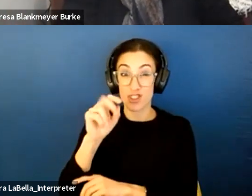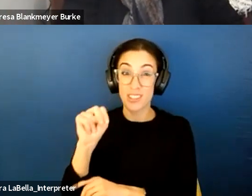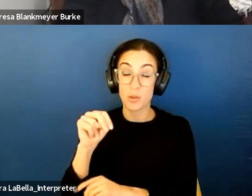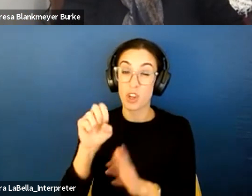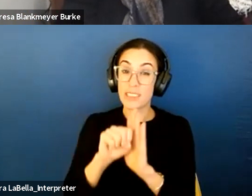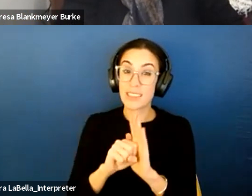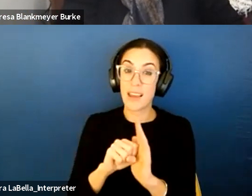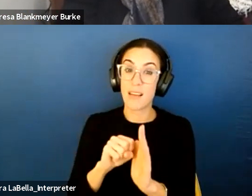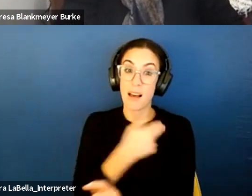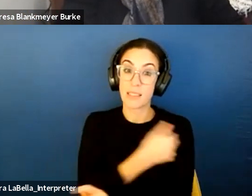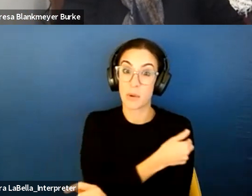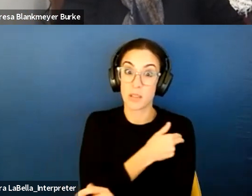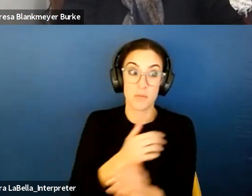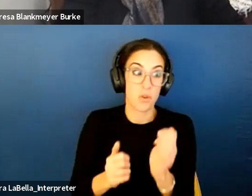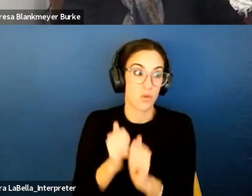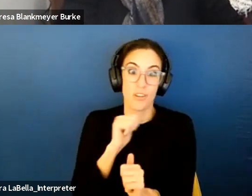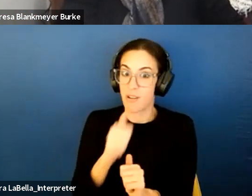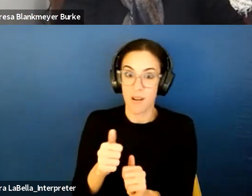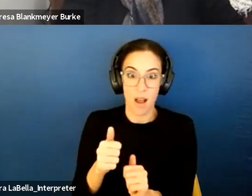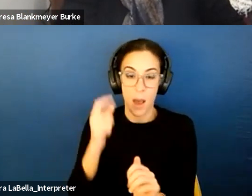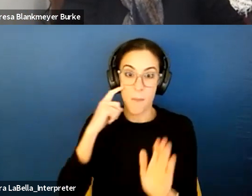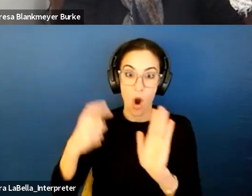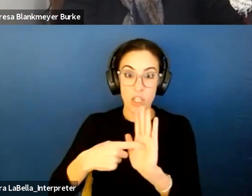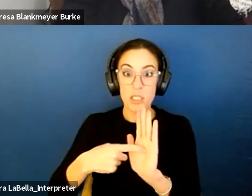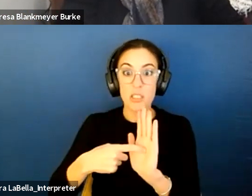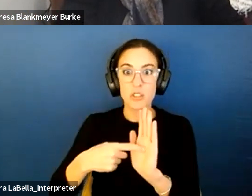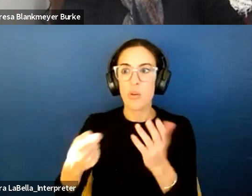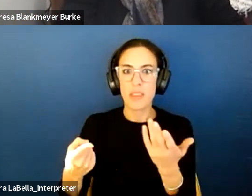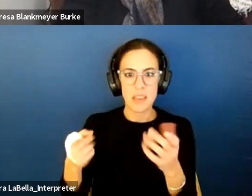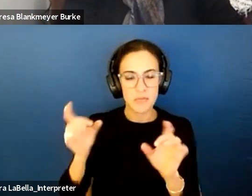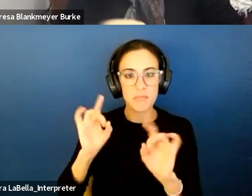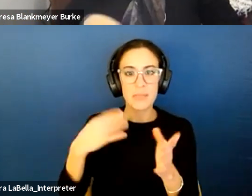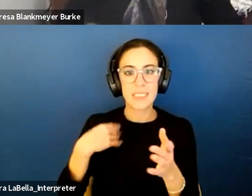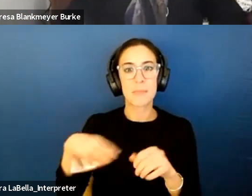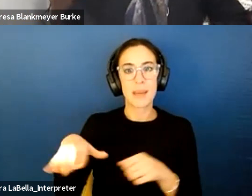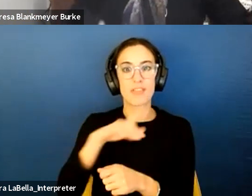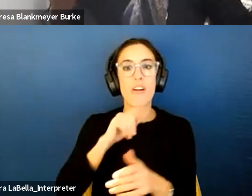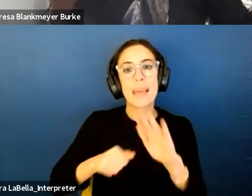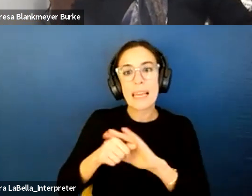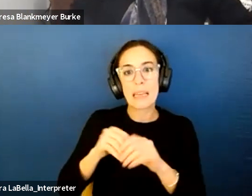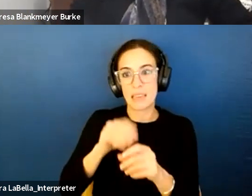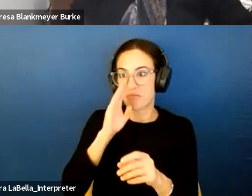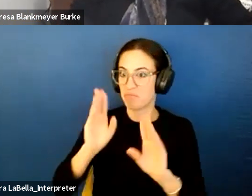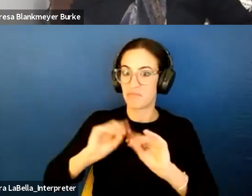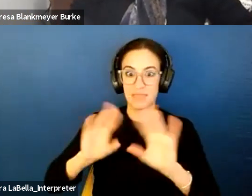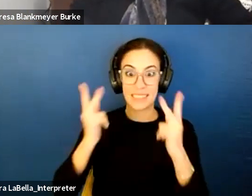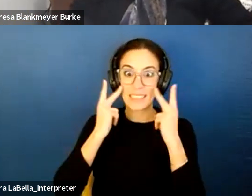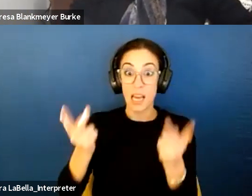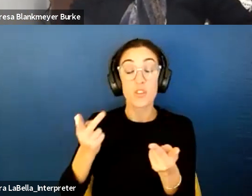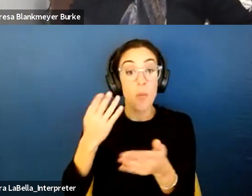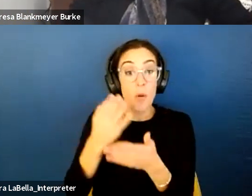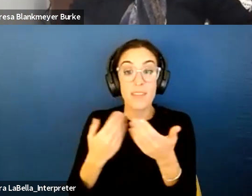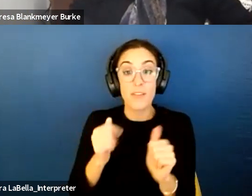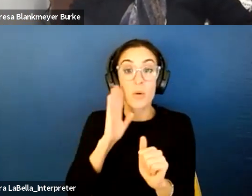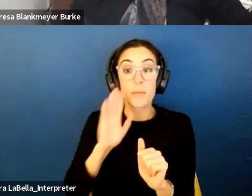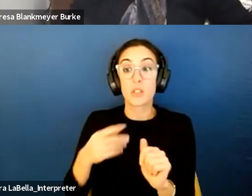so these transgressive spaces are hidden in plain sight. And so part of the effort would be to call the community together to